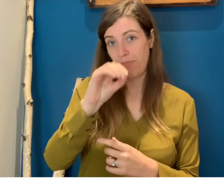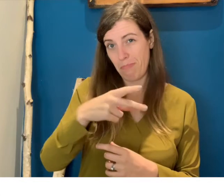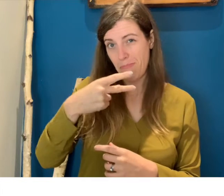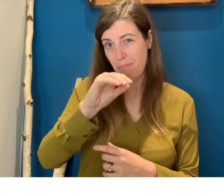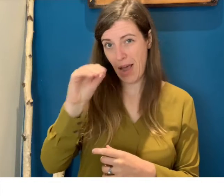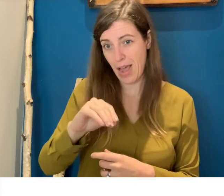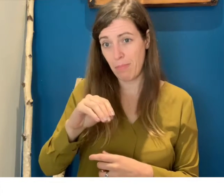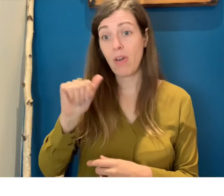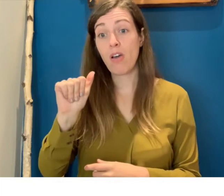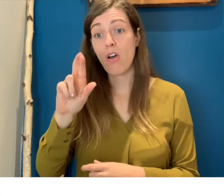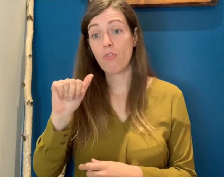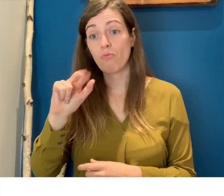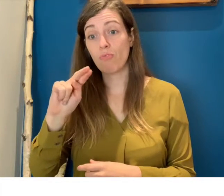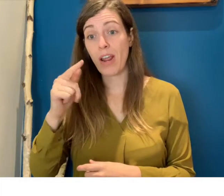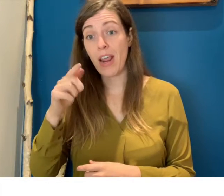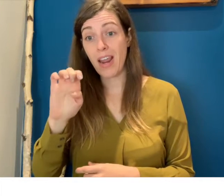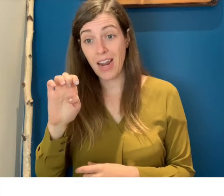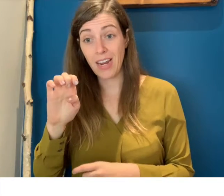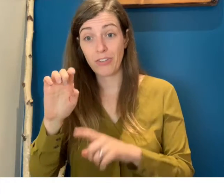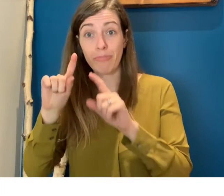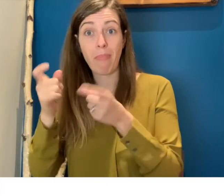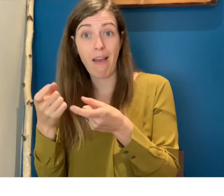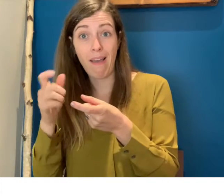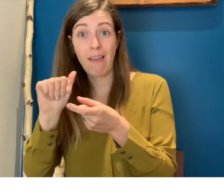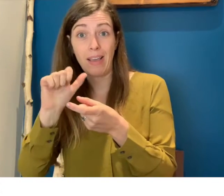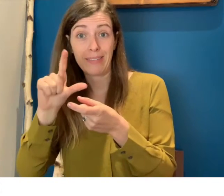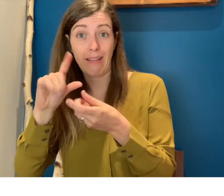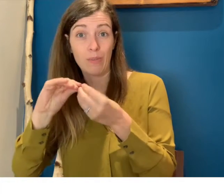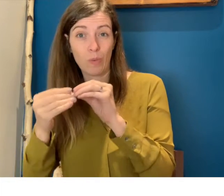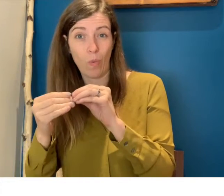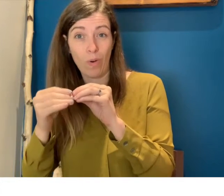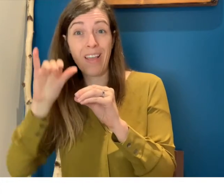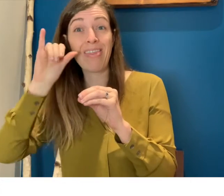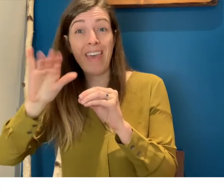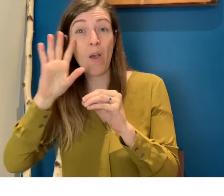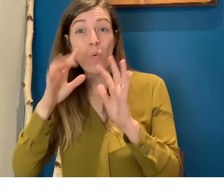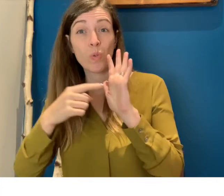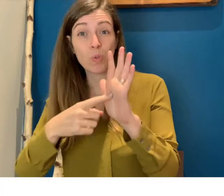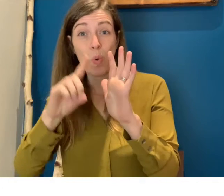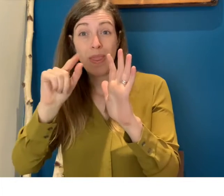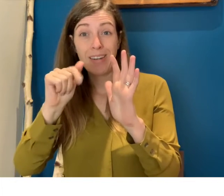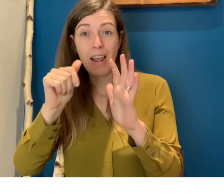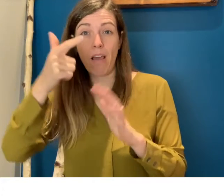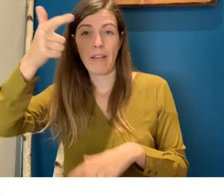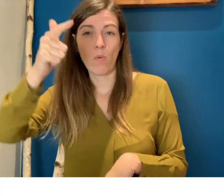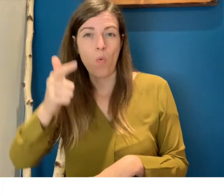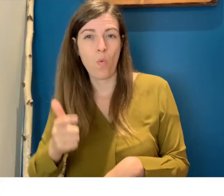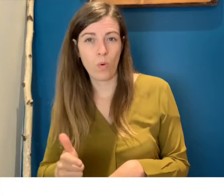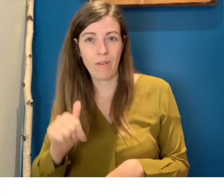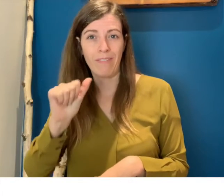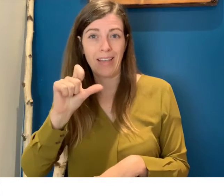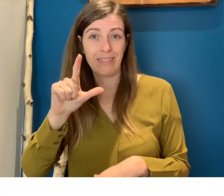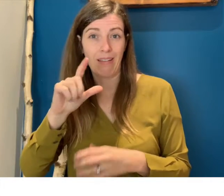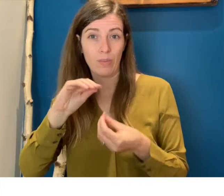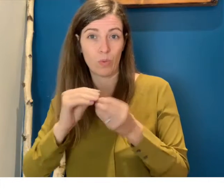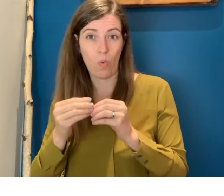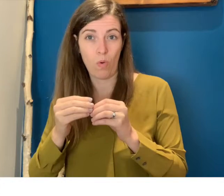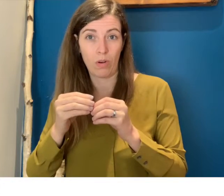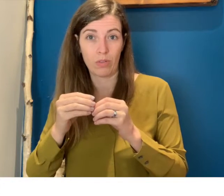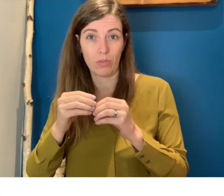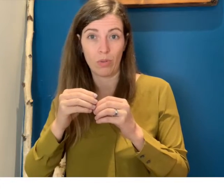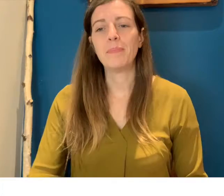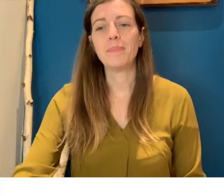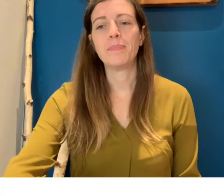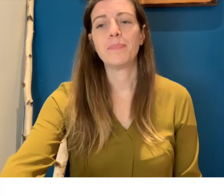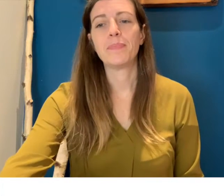data, again you use the pipe, and you can arrange and then choose which column you want to arrange by, and that's going to show you the data in